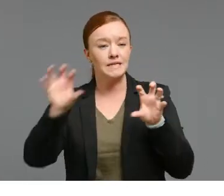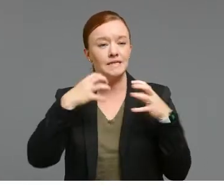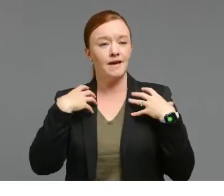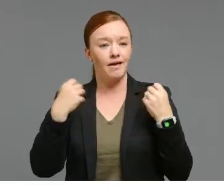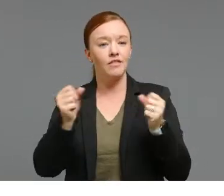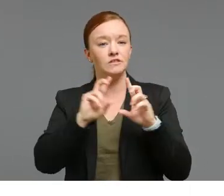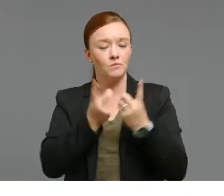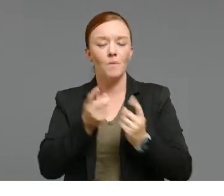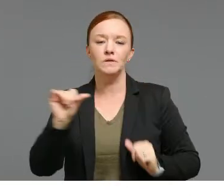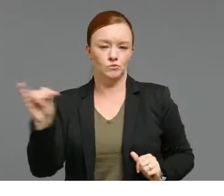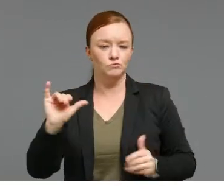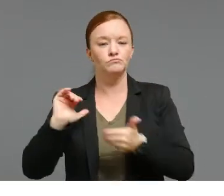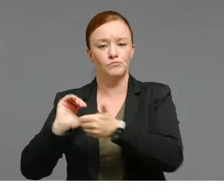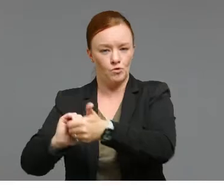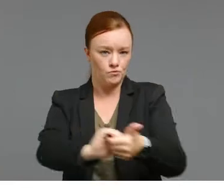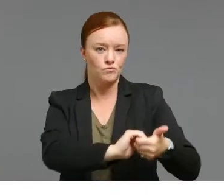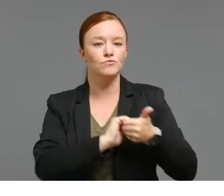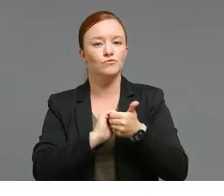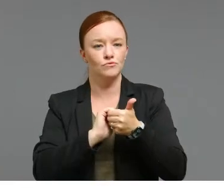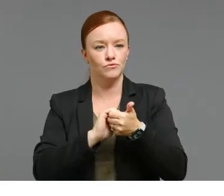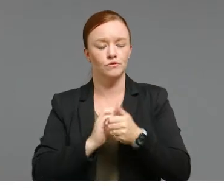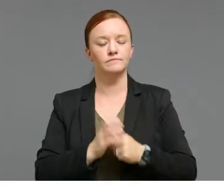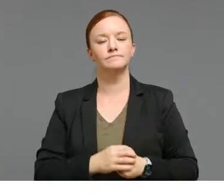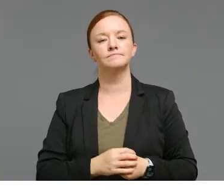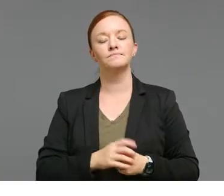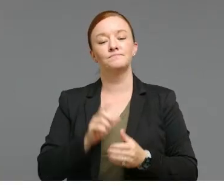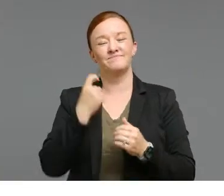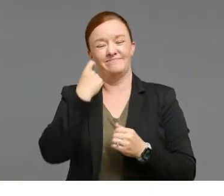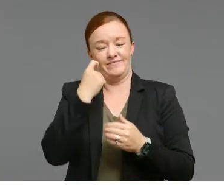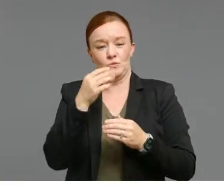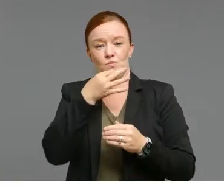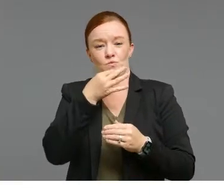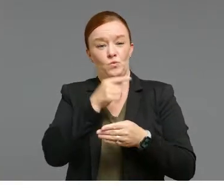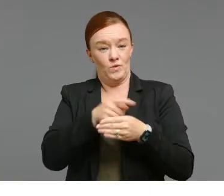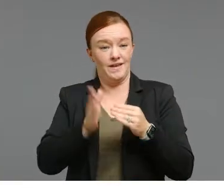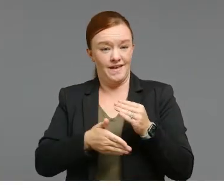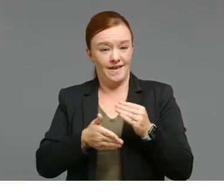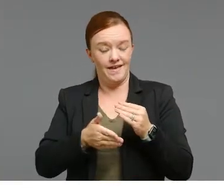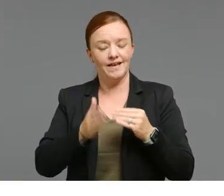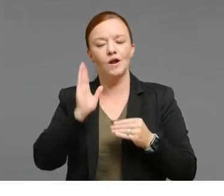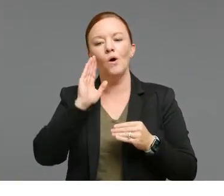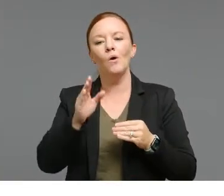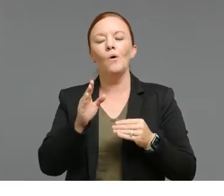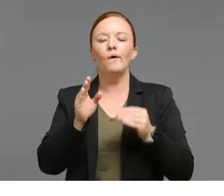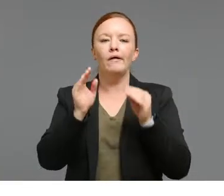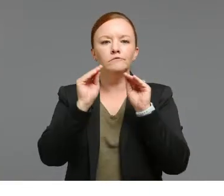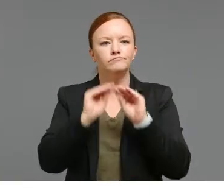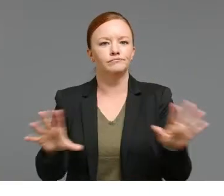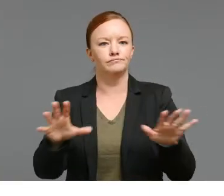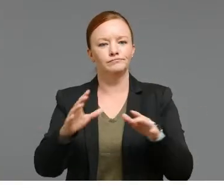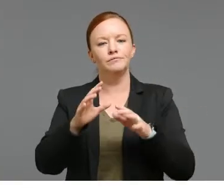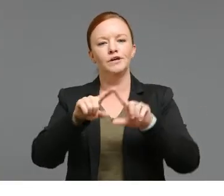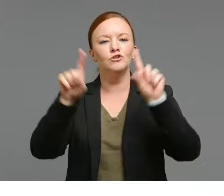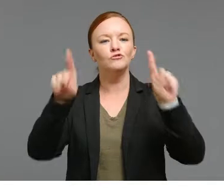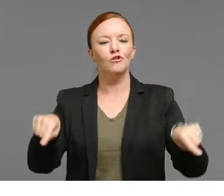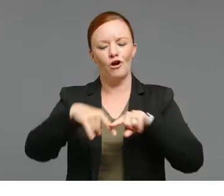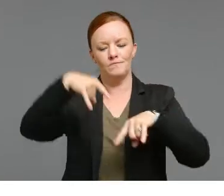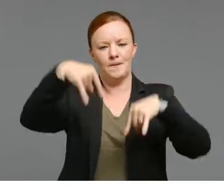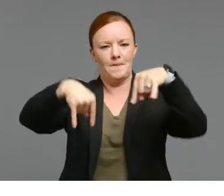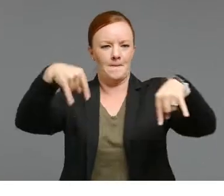weekend, we have a kickoff on our door-to-door canvassing and yard signs in Phoenix City Council District 7 and 8.